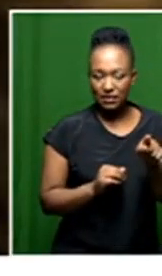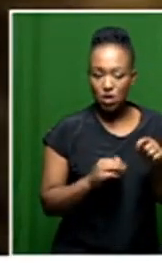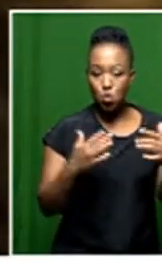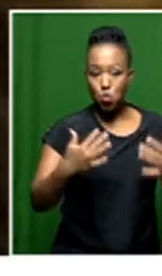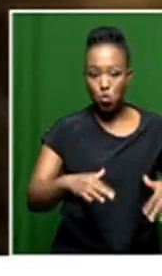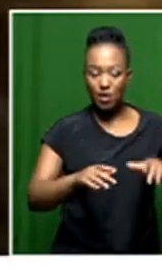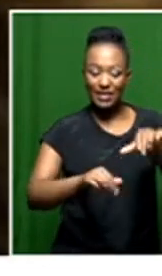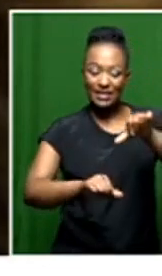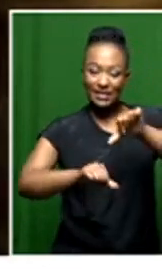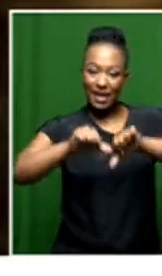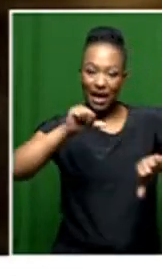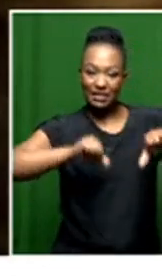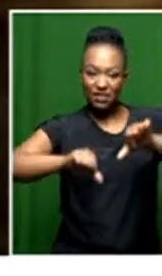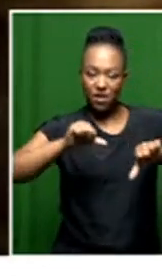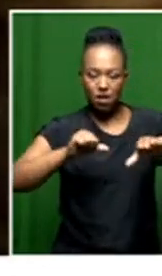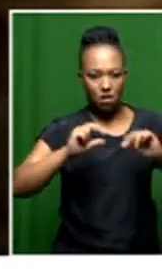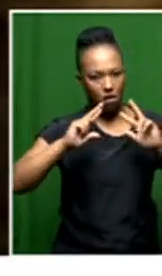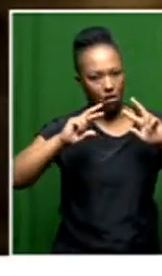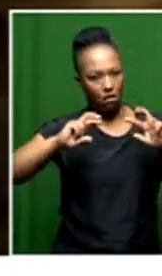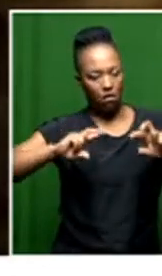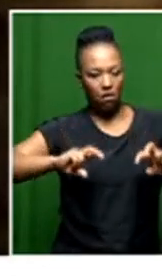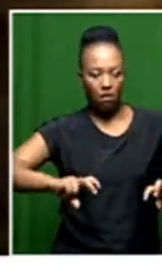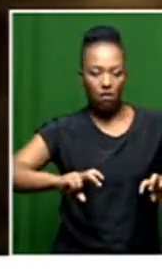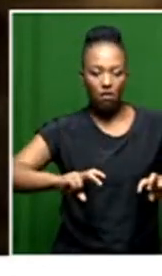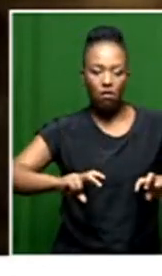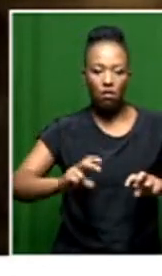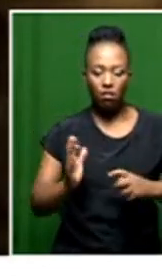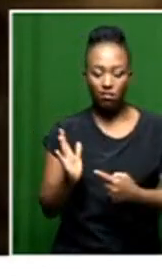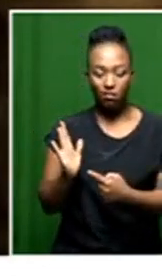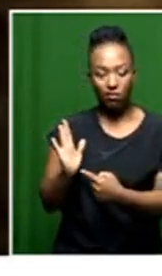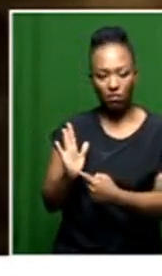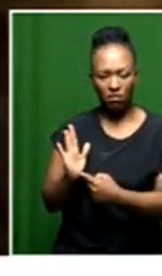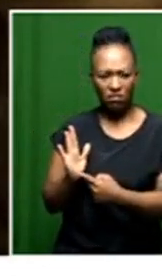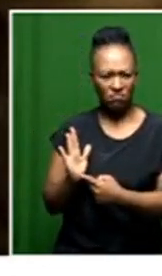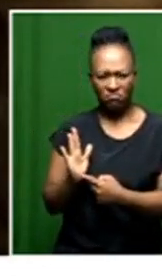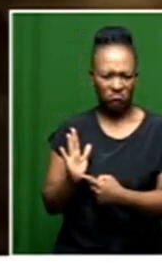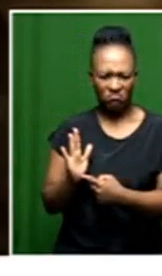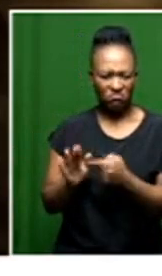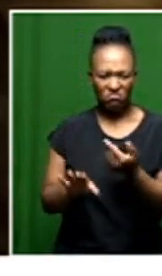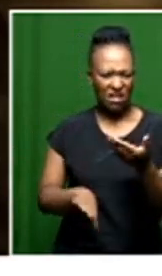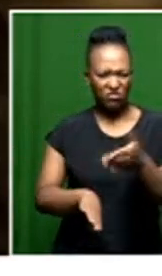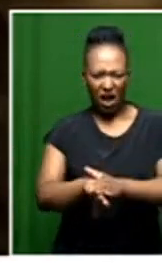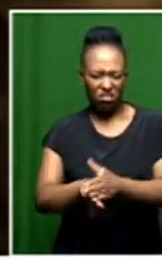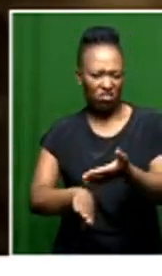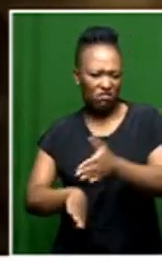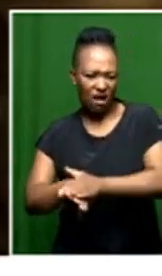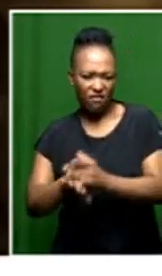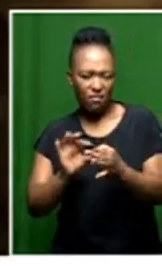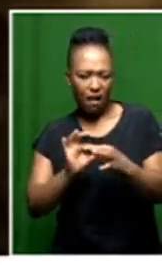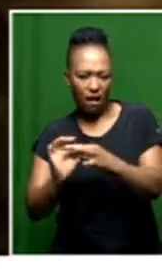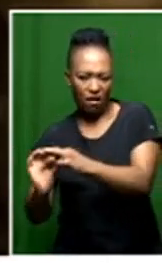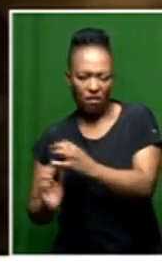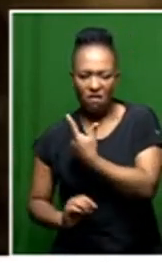highly scientific, reputable study journal, has clearly indicated none of these deaths had any correlation